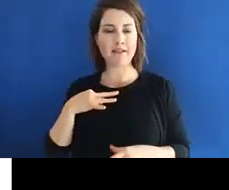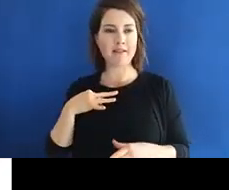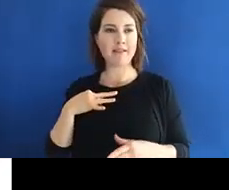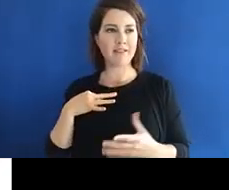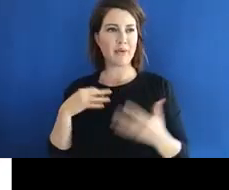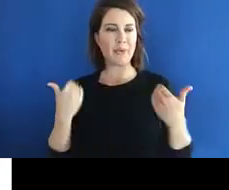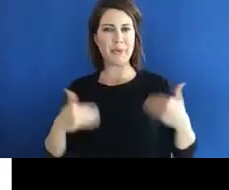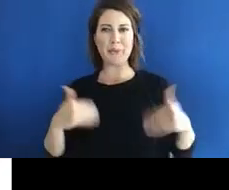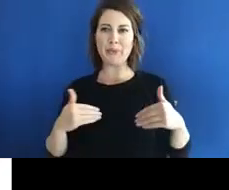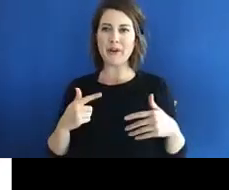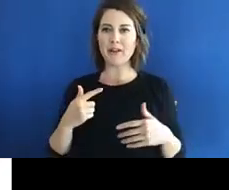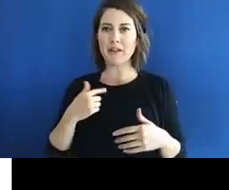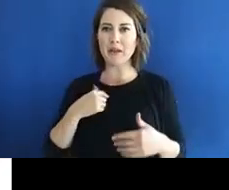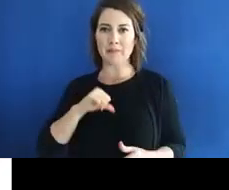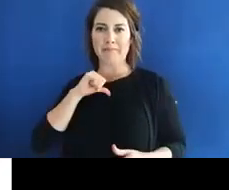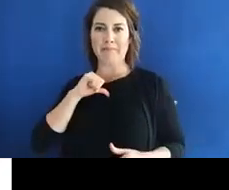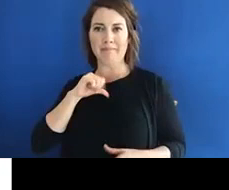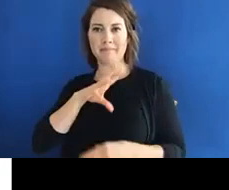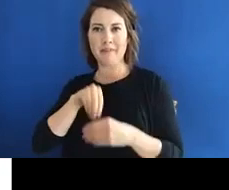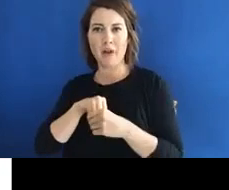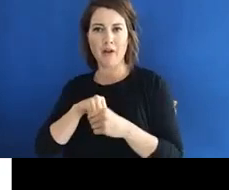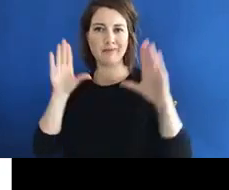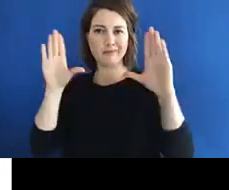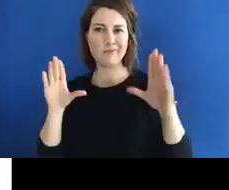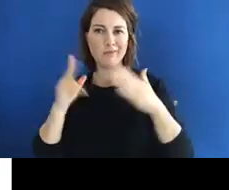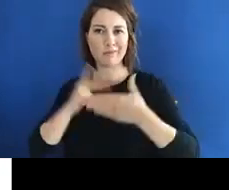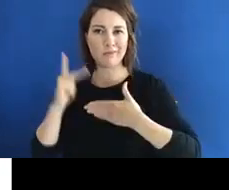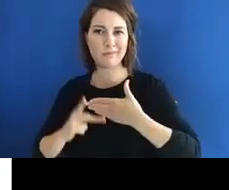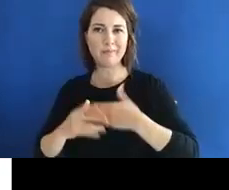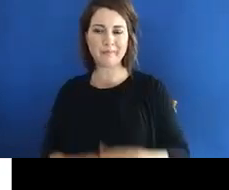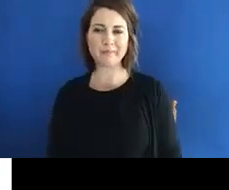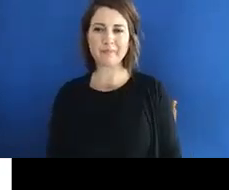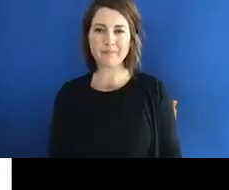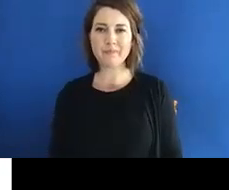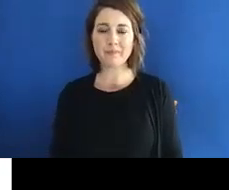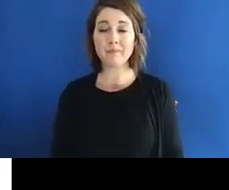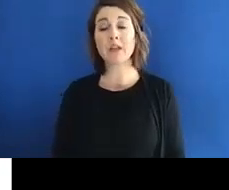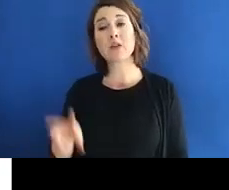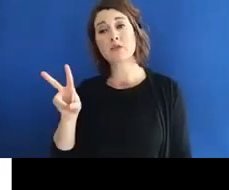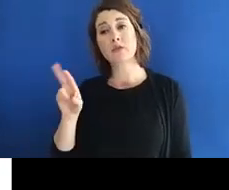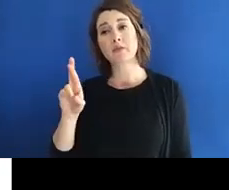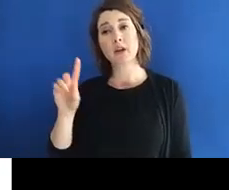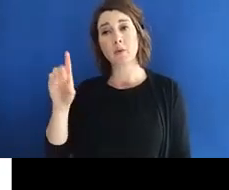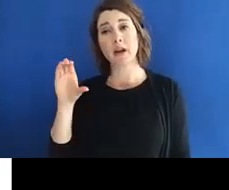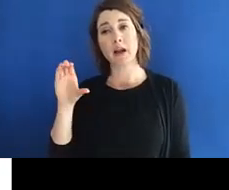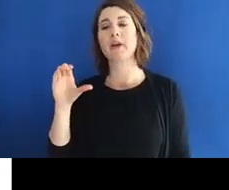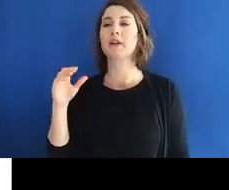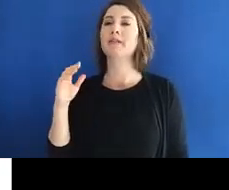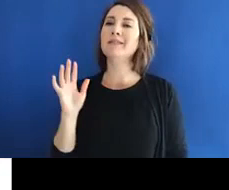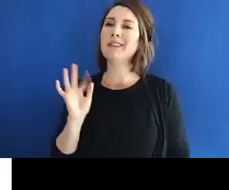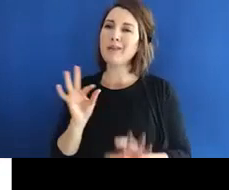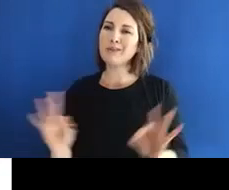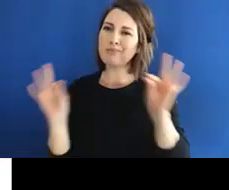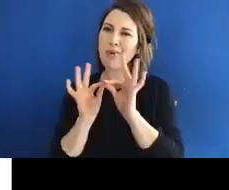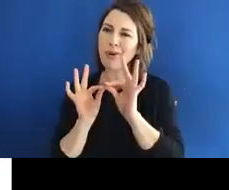they were to be a part of such a great program. So VR 100 was important as we need to take time to